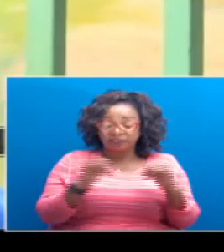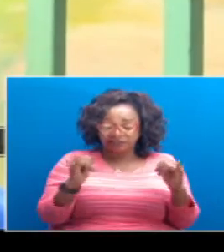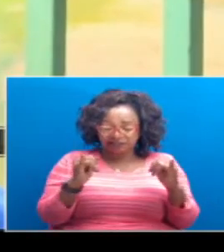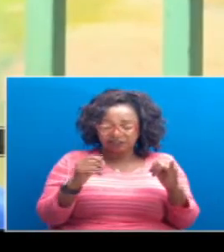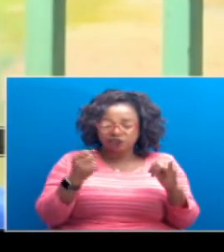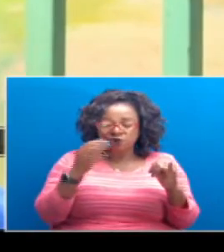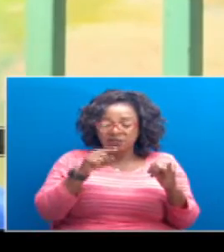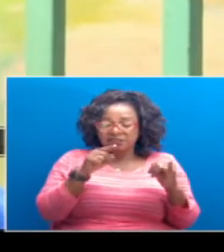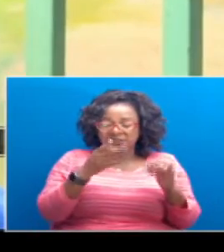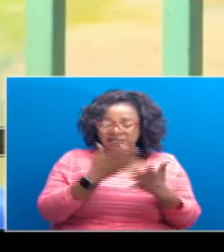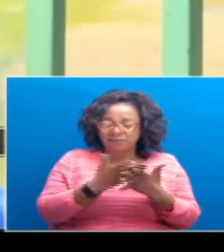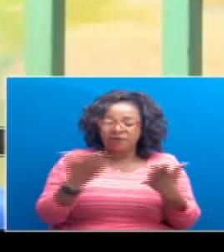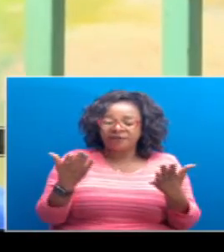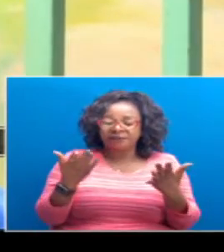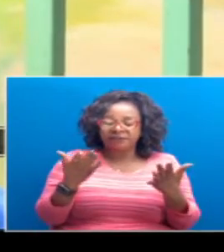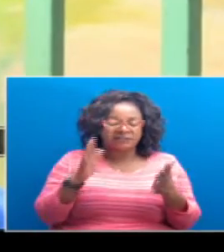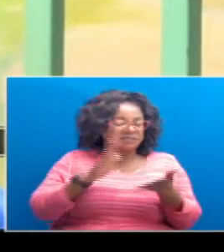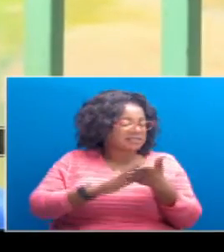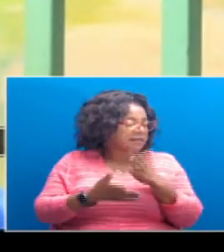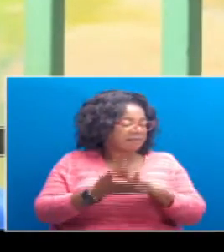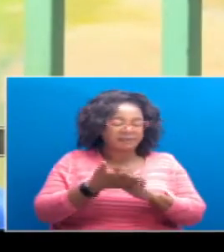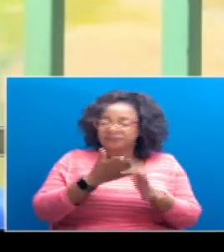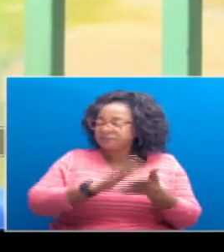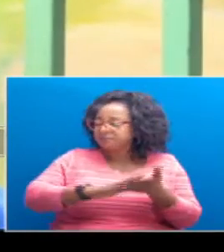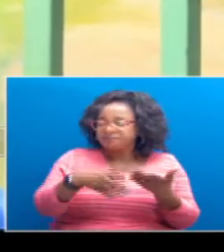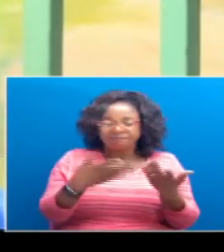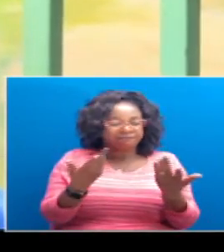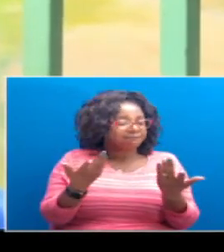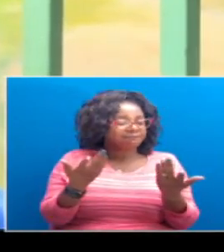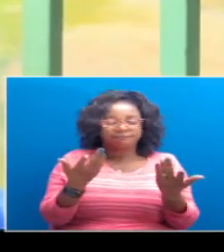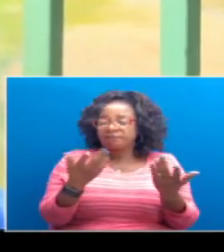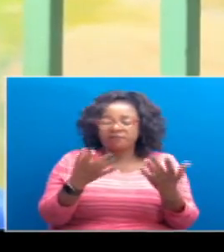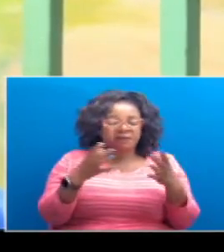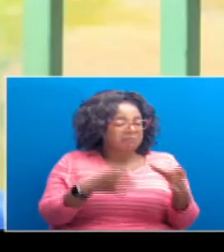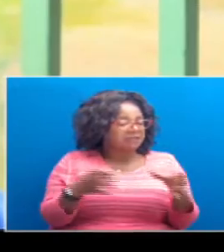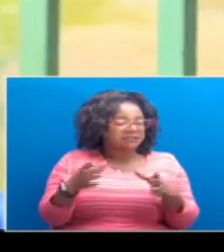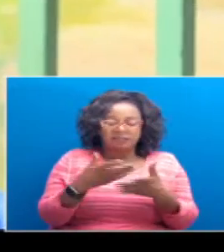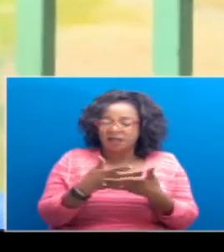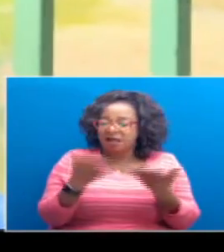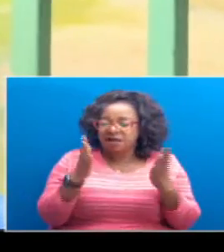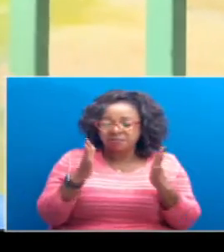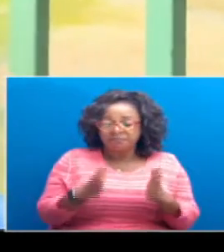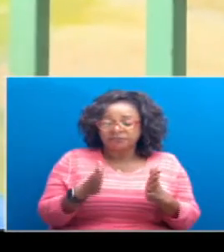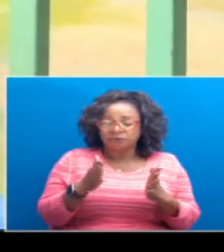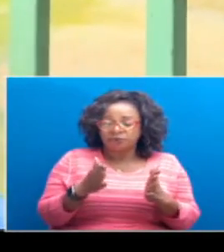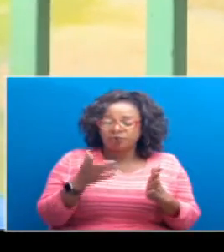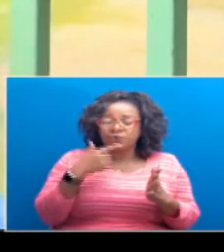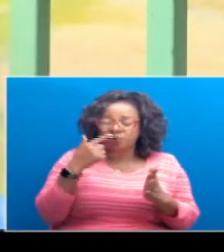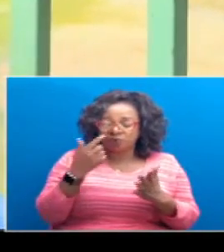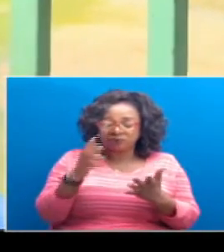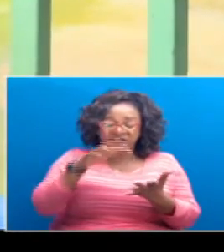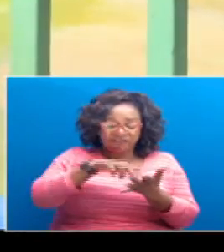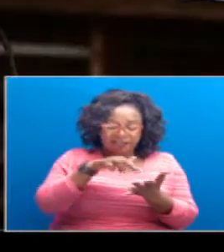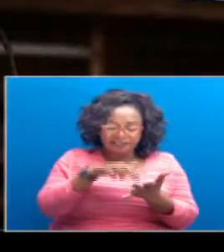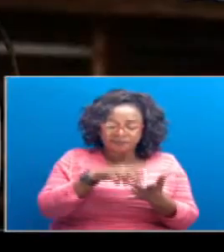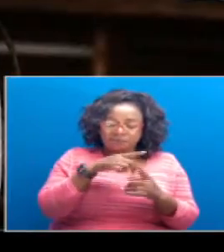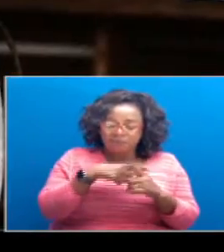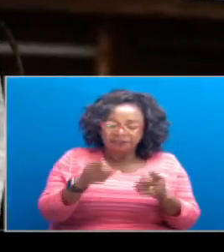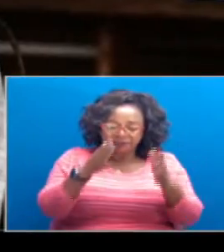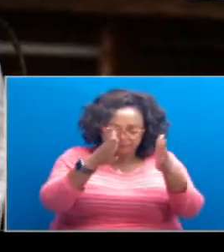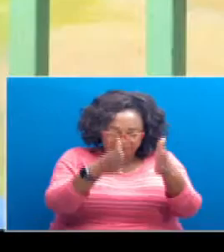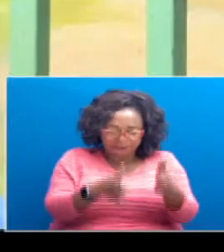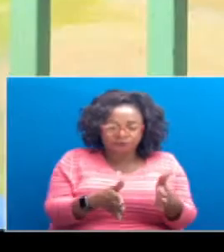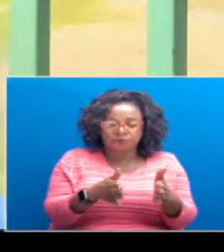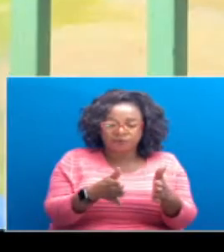these are some of the things. It doesn't matter the parties anyone is going for, but you as a